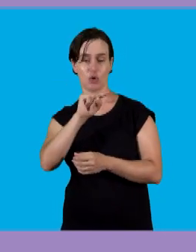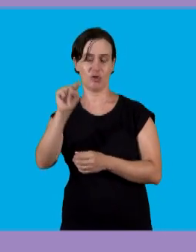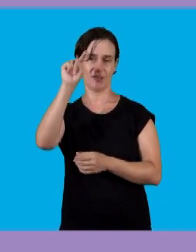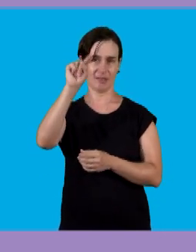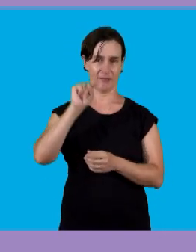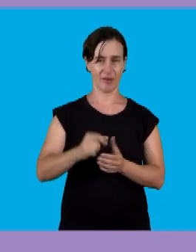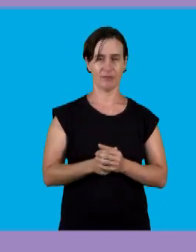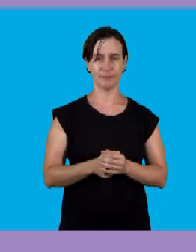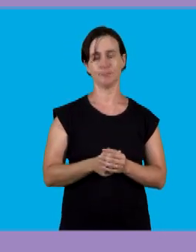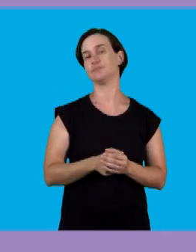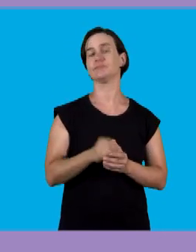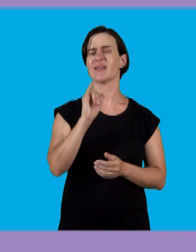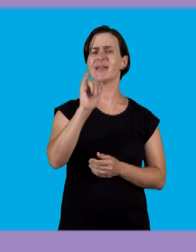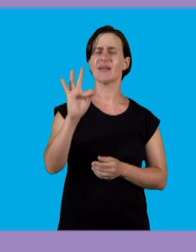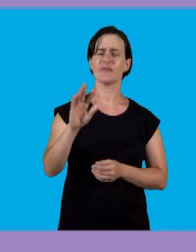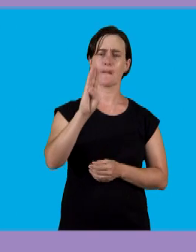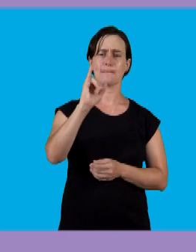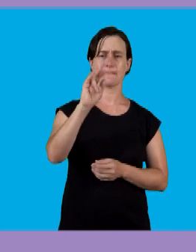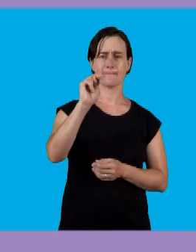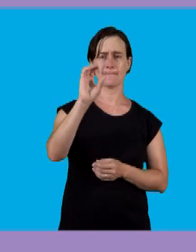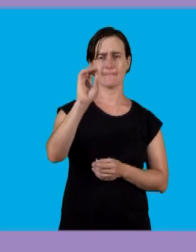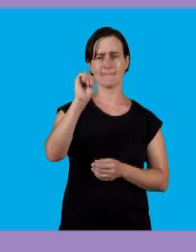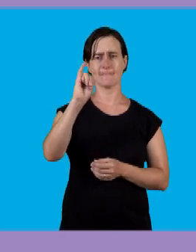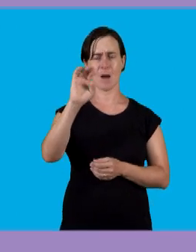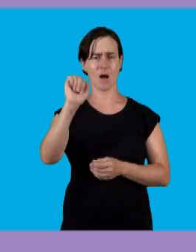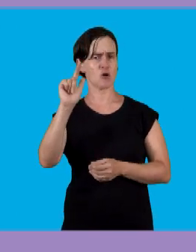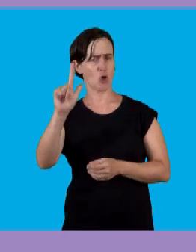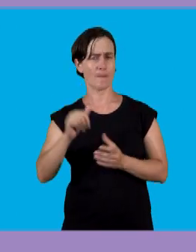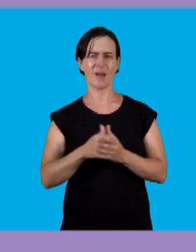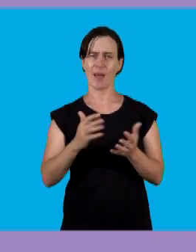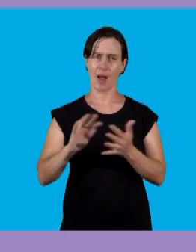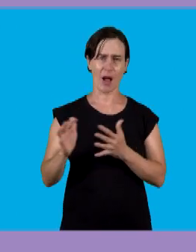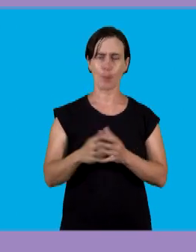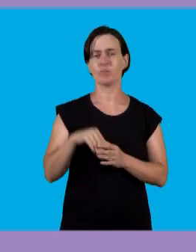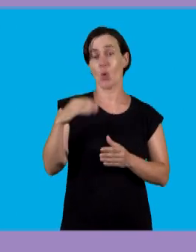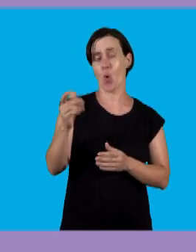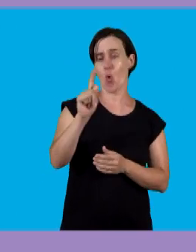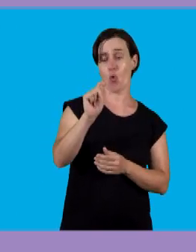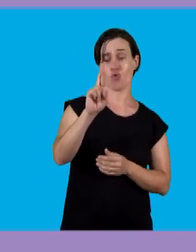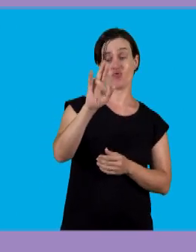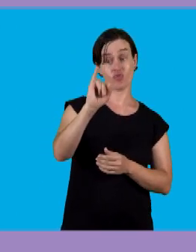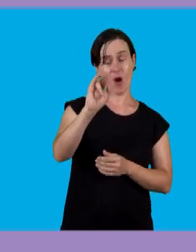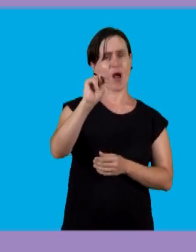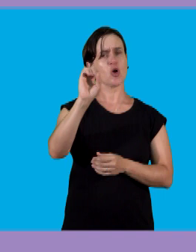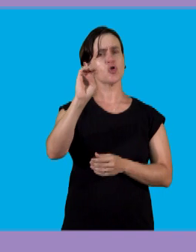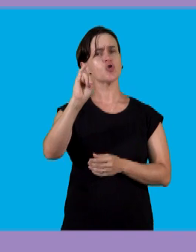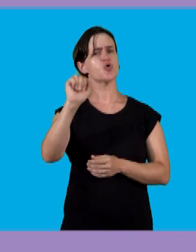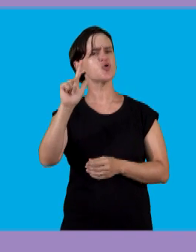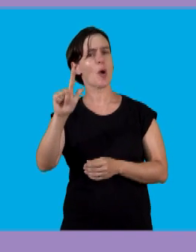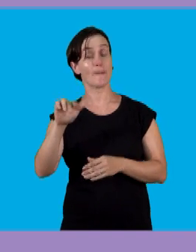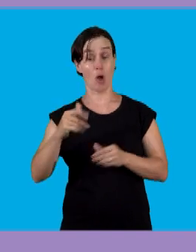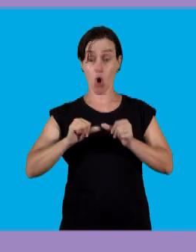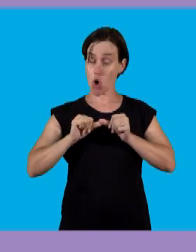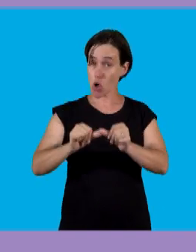binomials. So when we divide a binomial or a trinomial by a constant monomial, then we